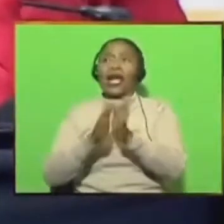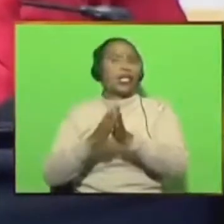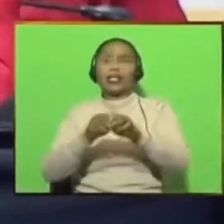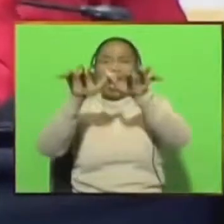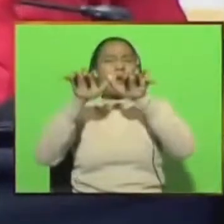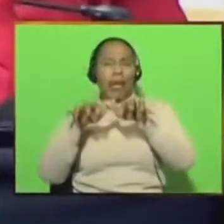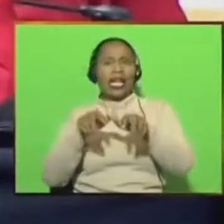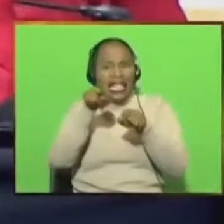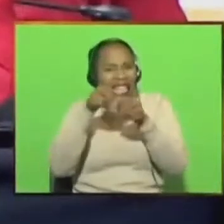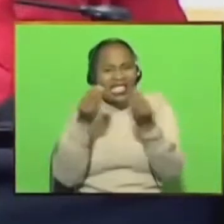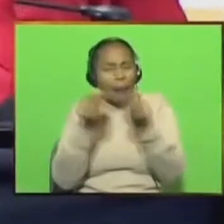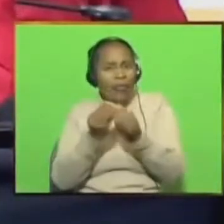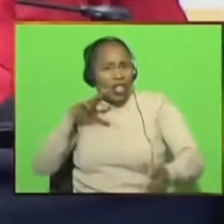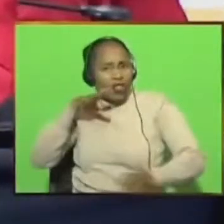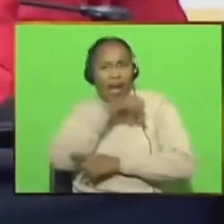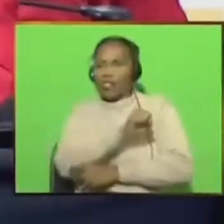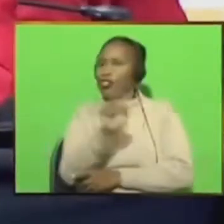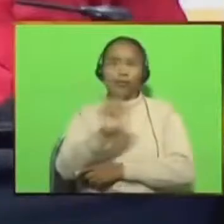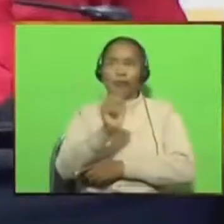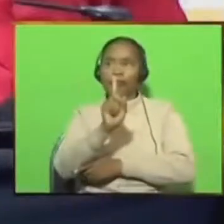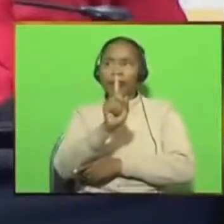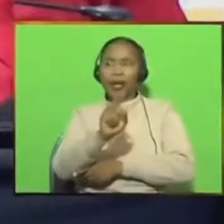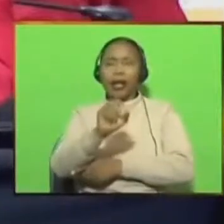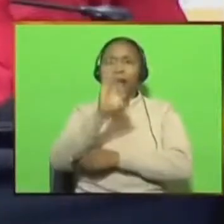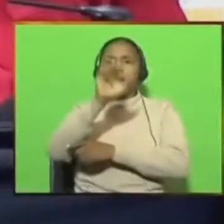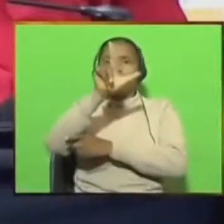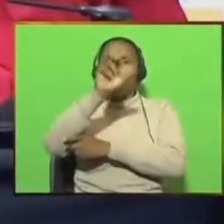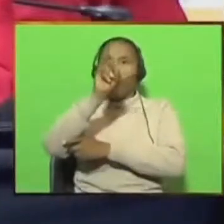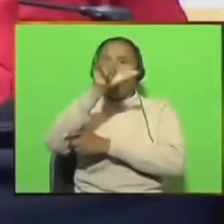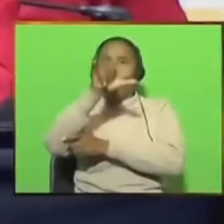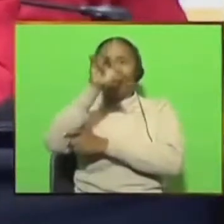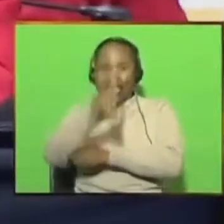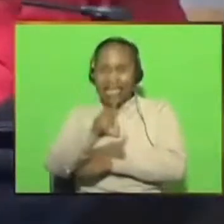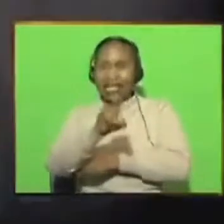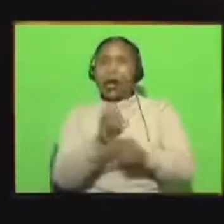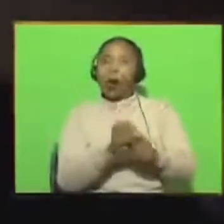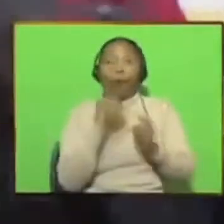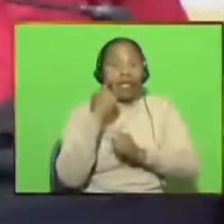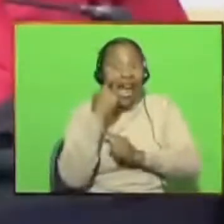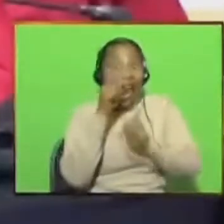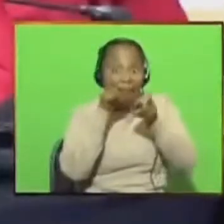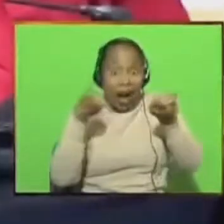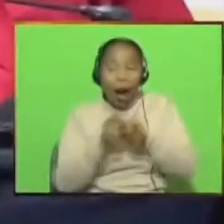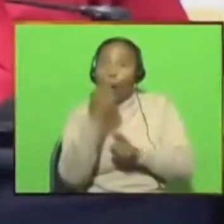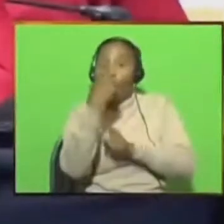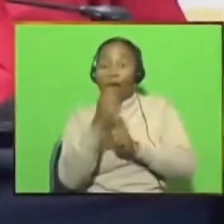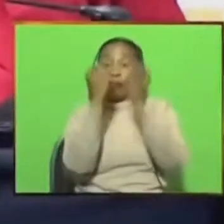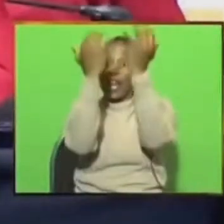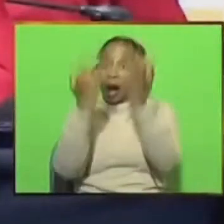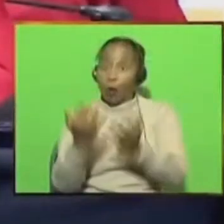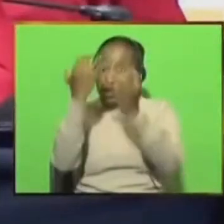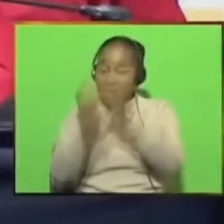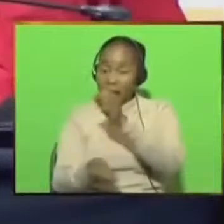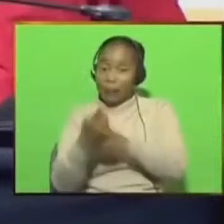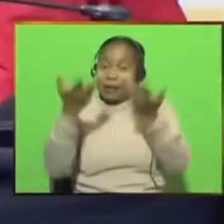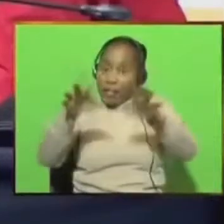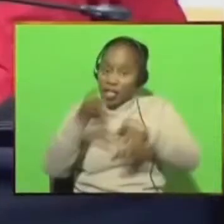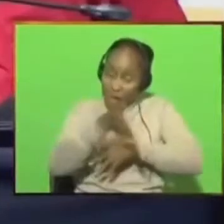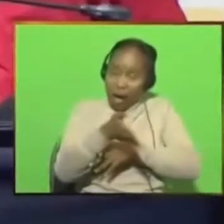want to go and then enjoy Cape Town while people are counting, Let's get people to go and represent